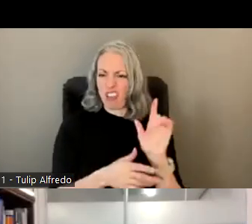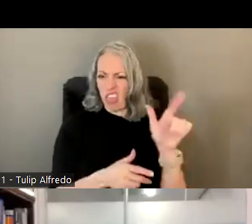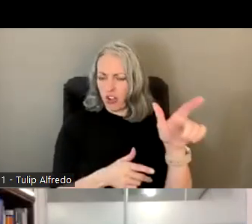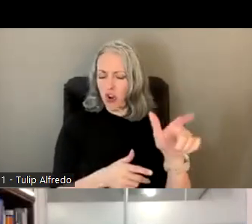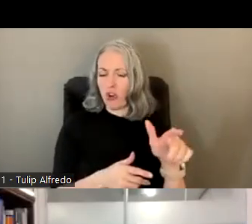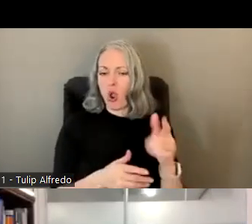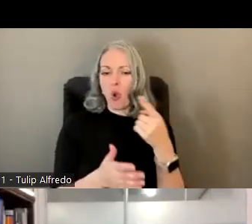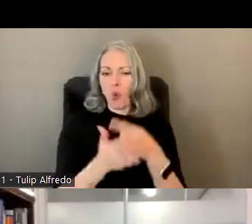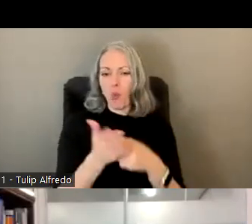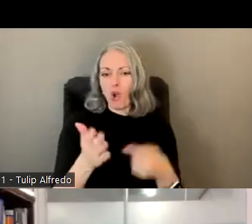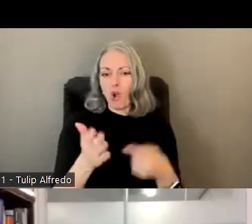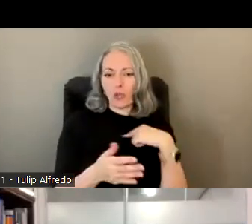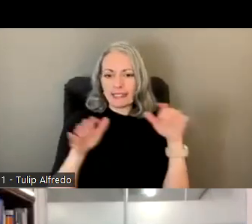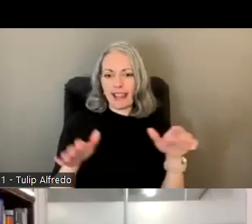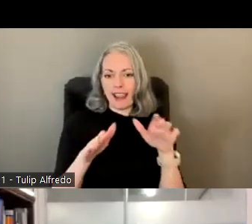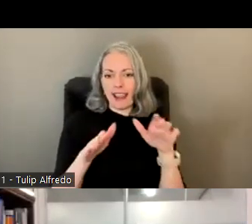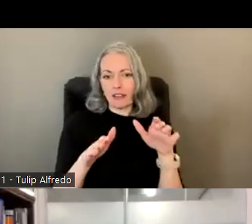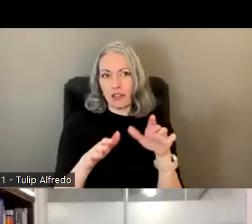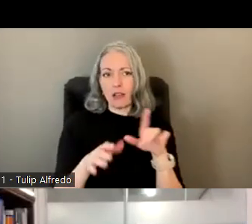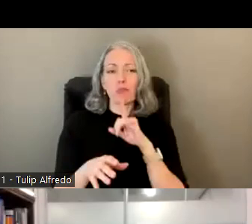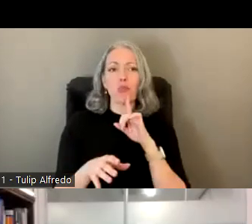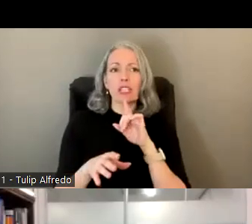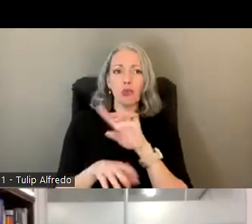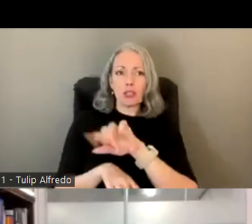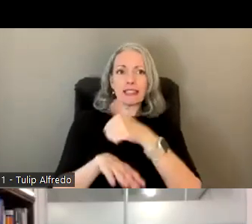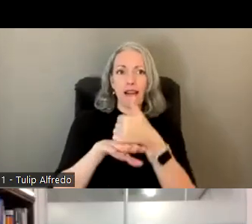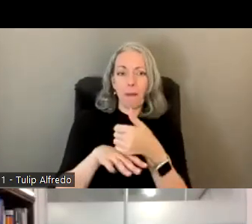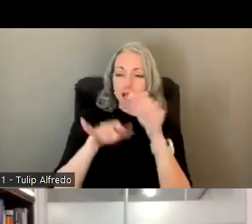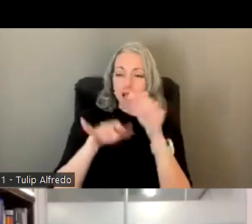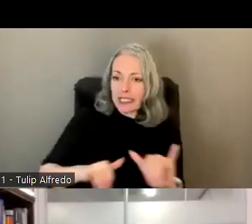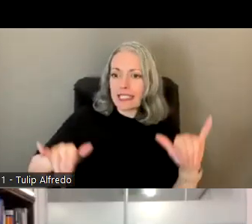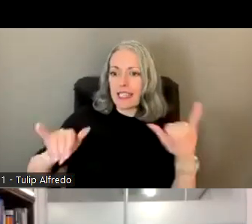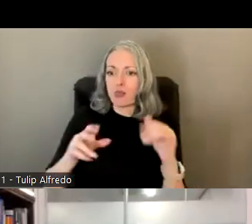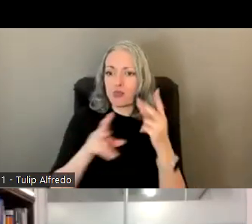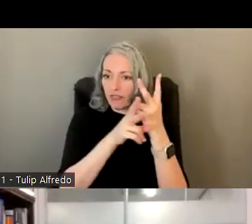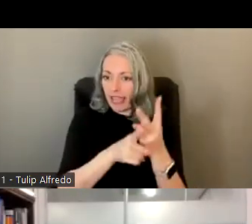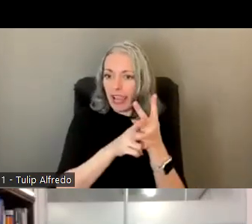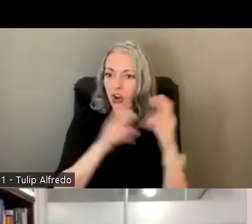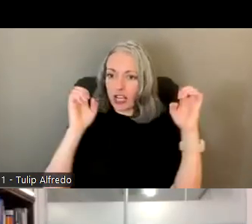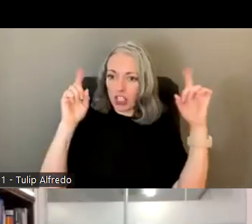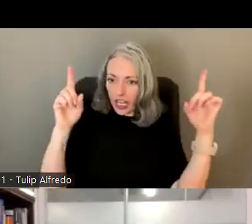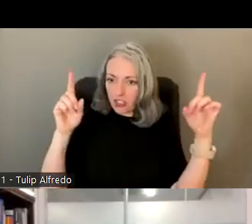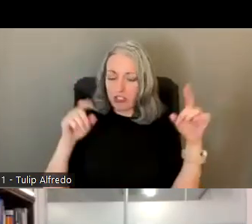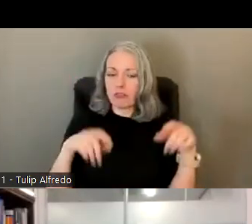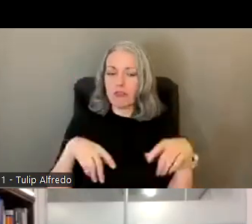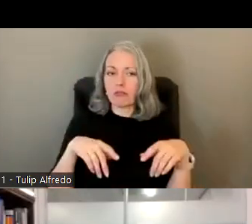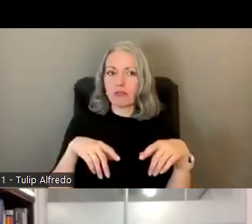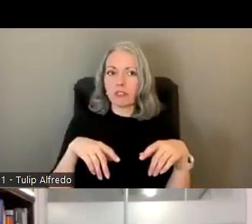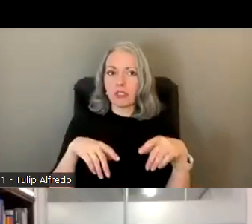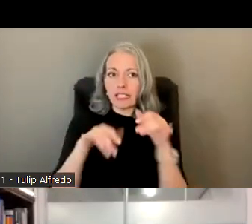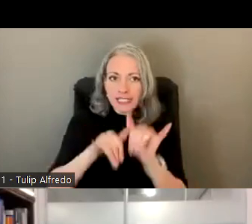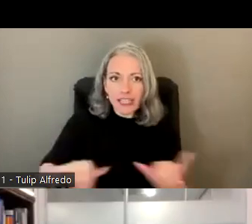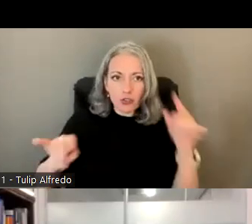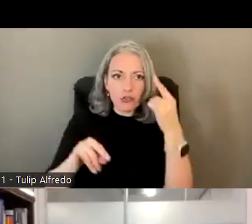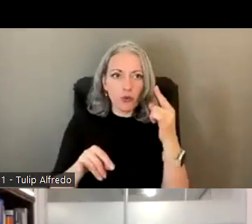what we accomplished, but it was really around creating standards of care, education, and standards for the model that we could disseminate throughout